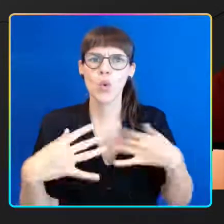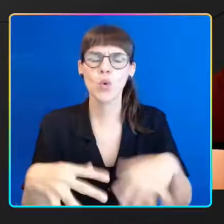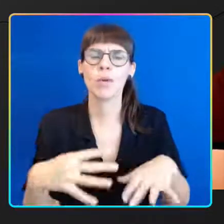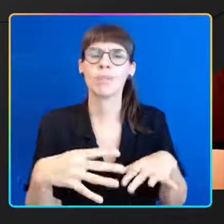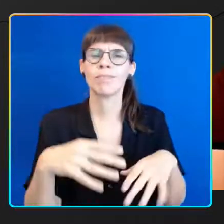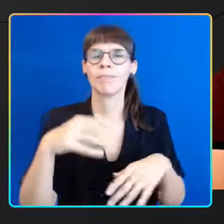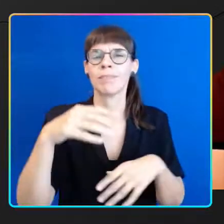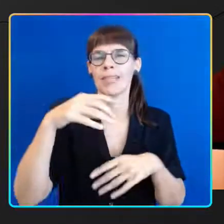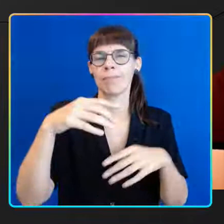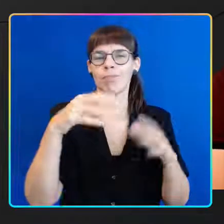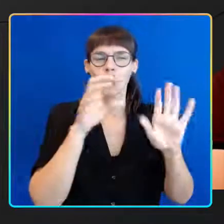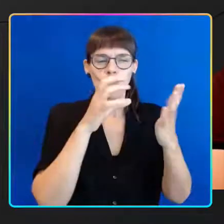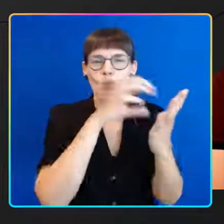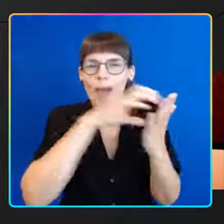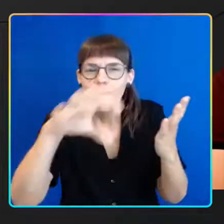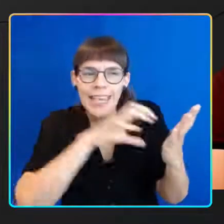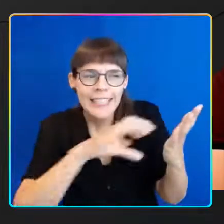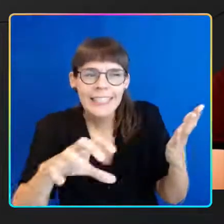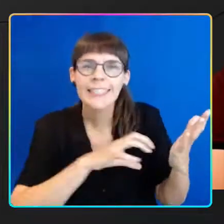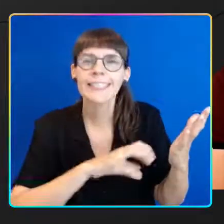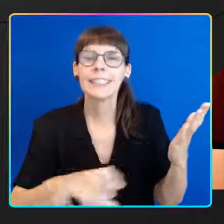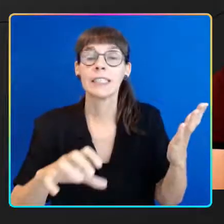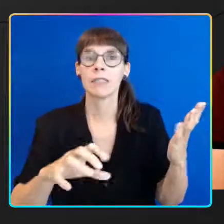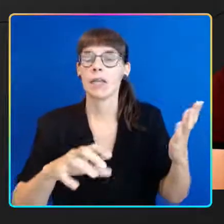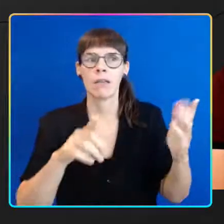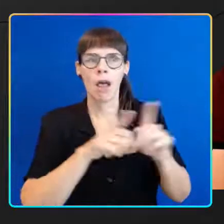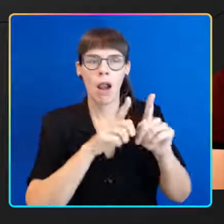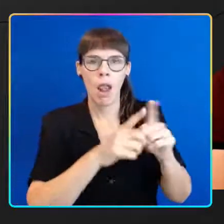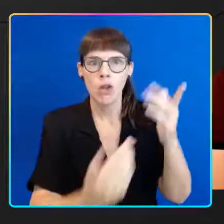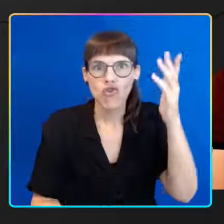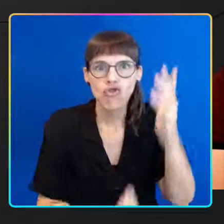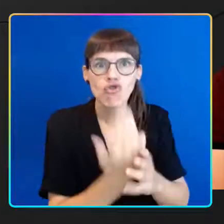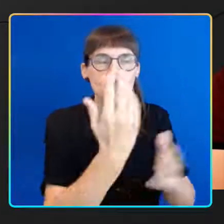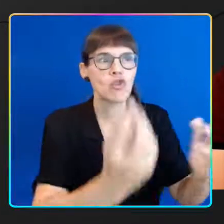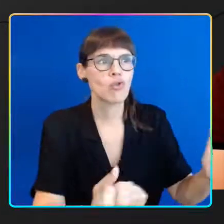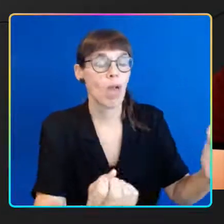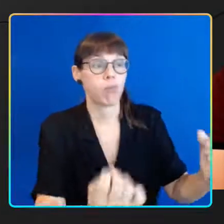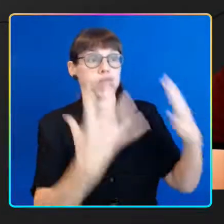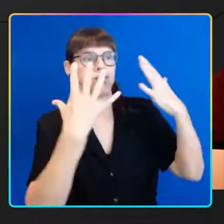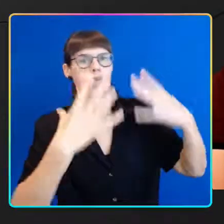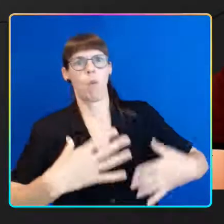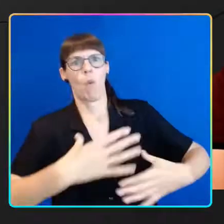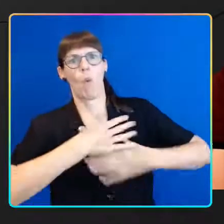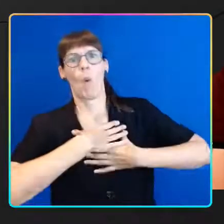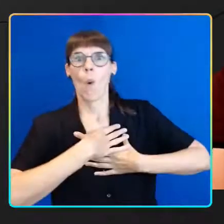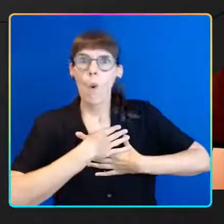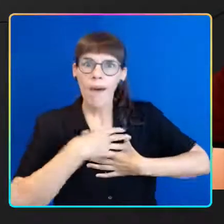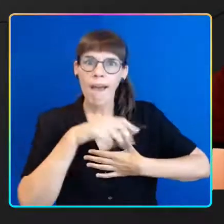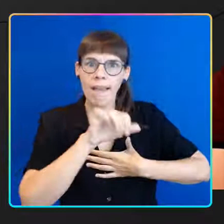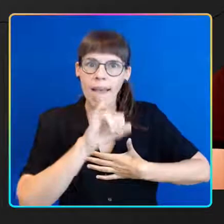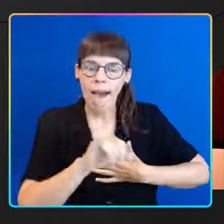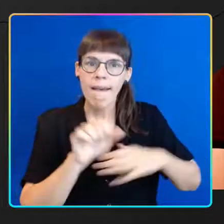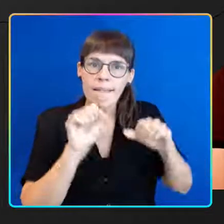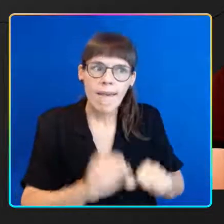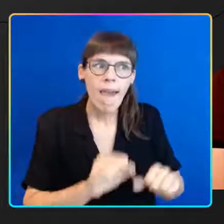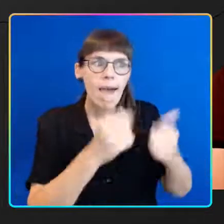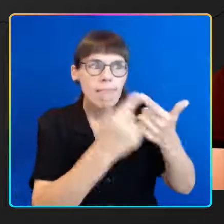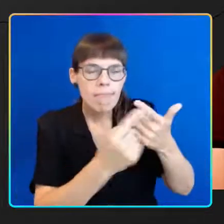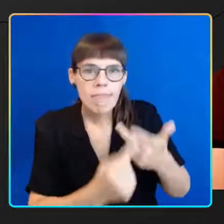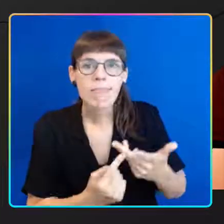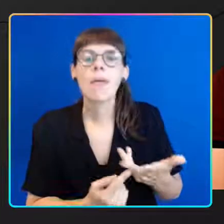and mind-blowing stuff that can be built with AI and the mix in the world of graphics